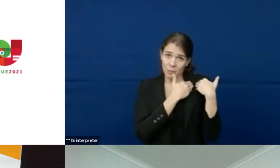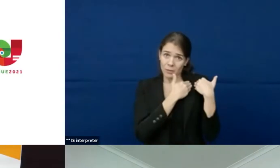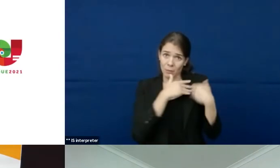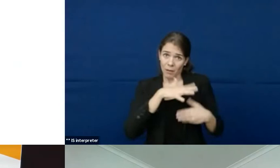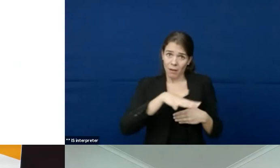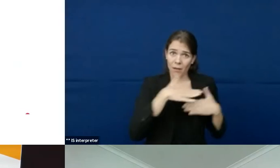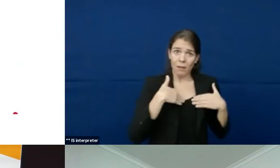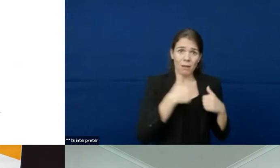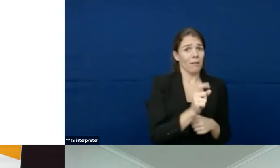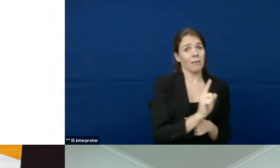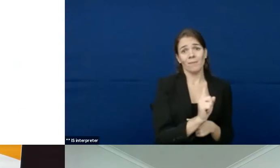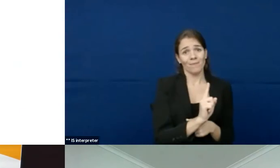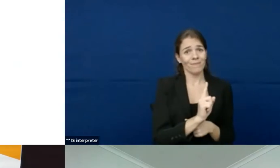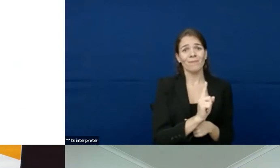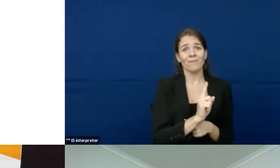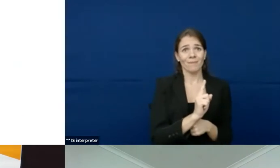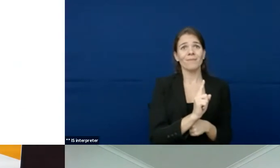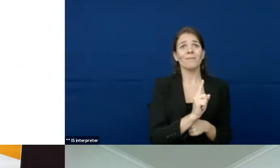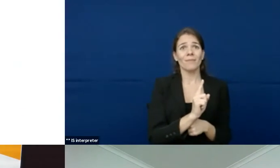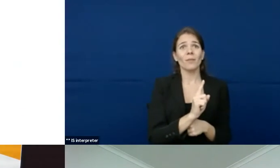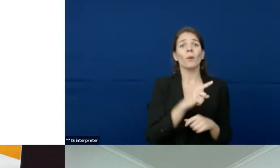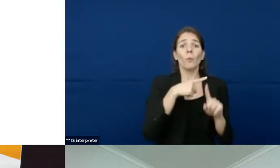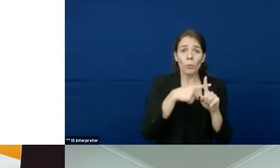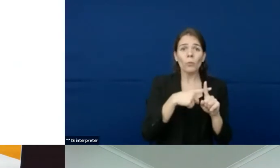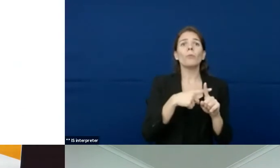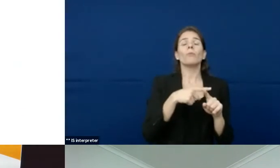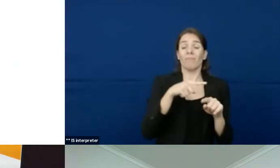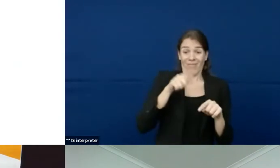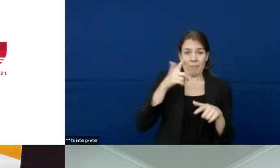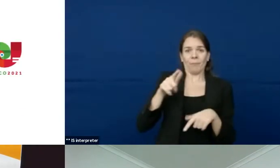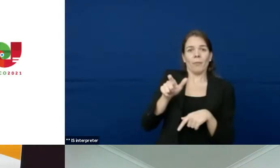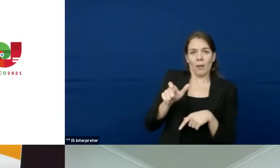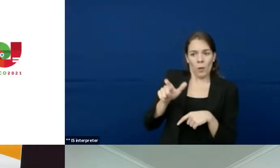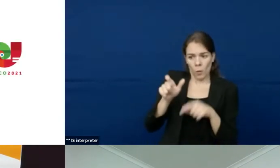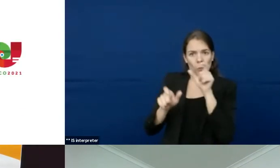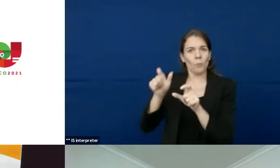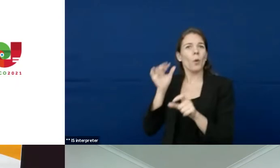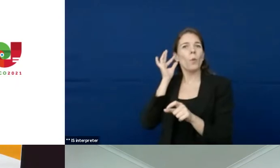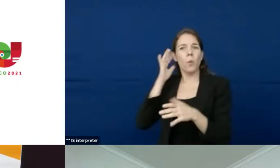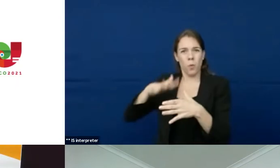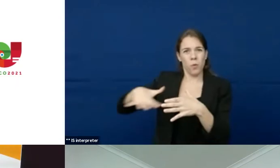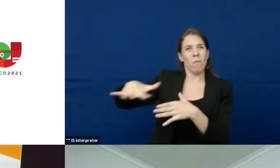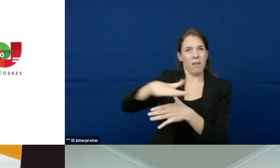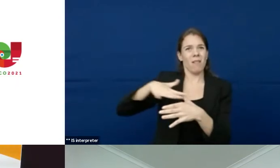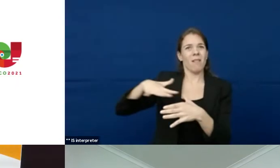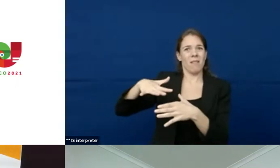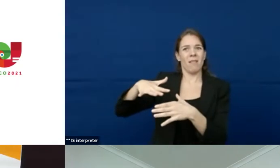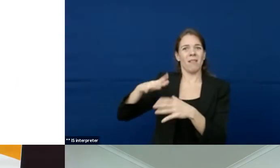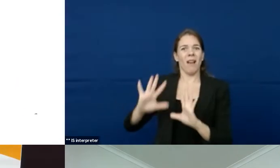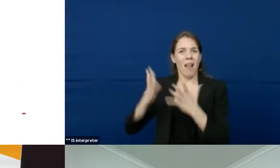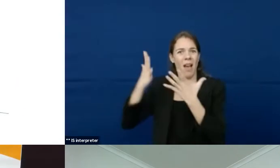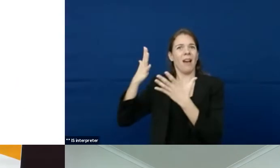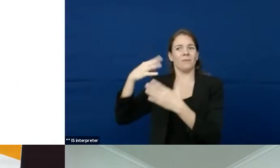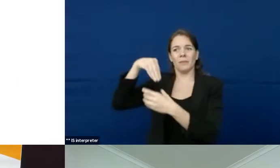integrate care services into health, but also into community-based systems that have been